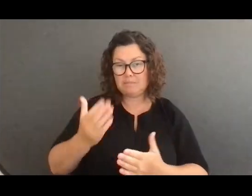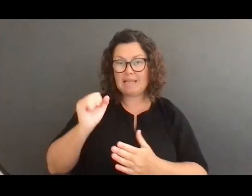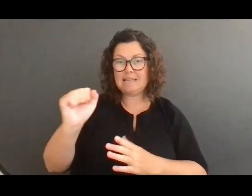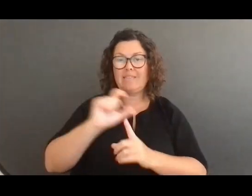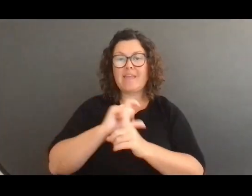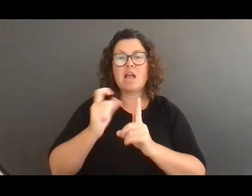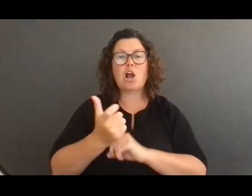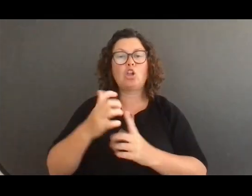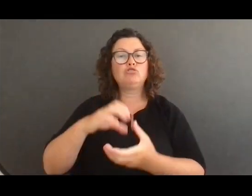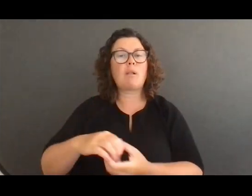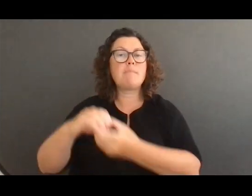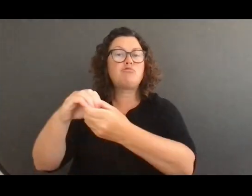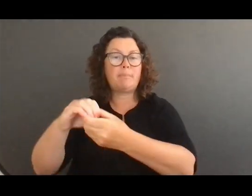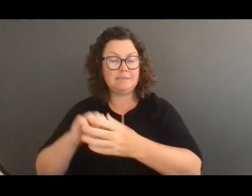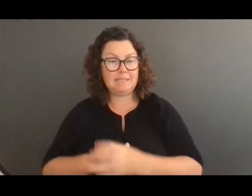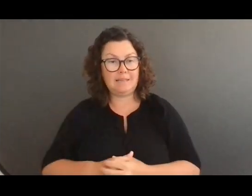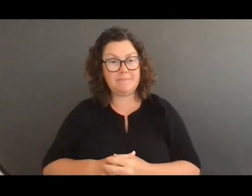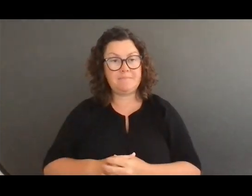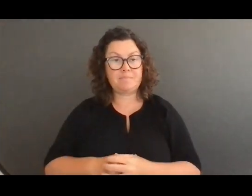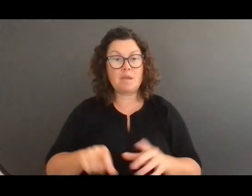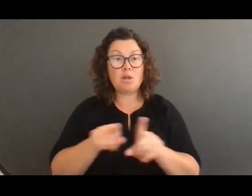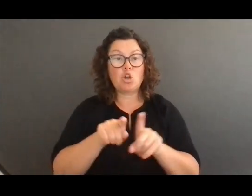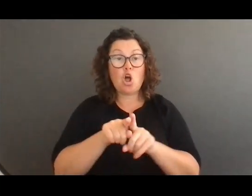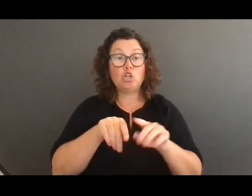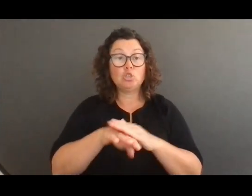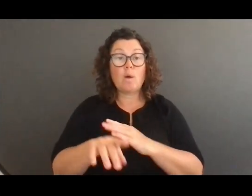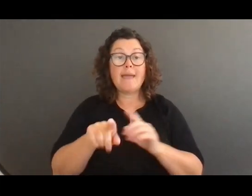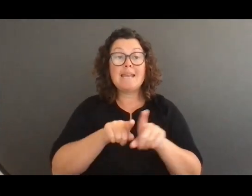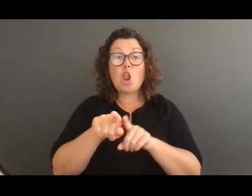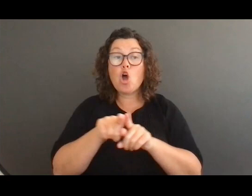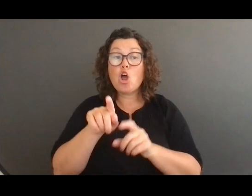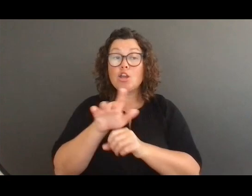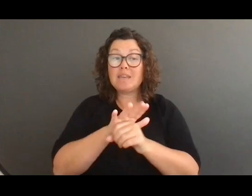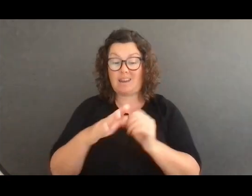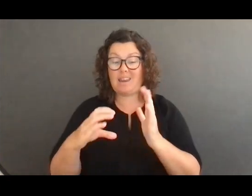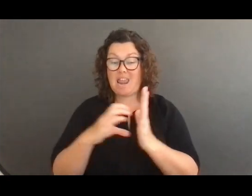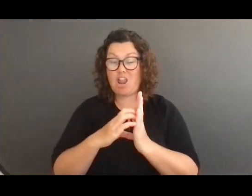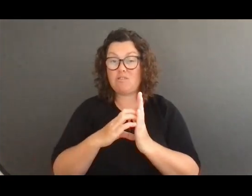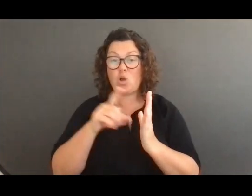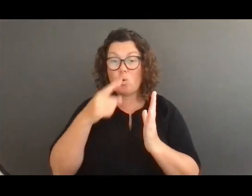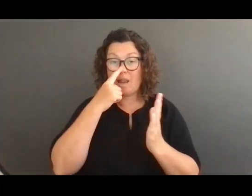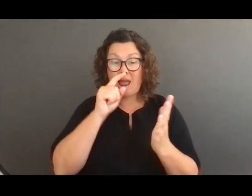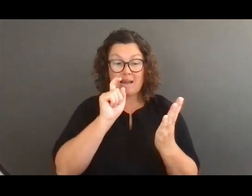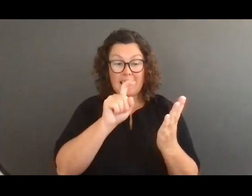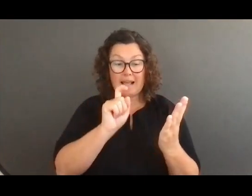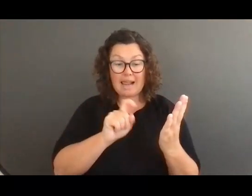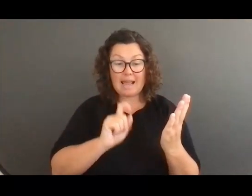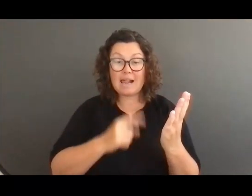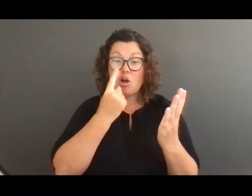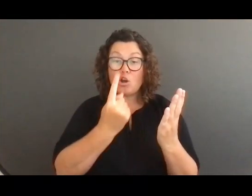But also in this learning area, you can click on each discrete subject, and each of these will